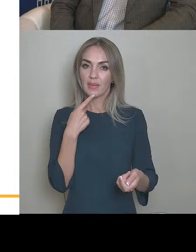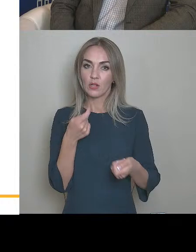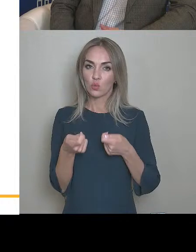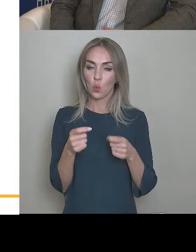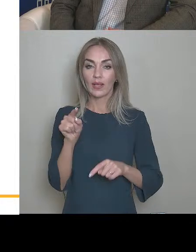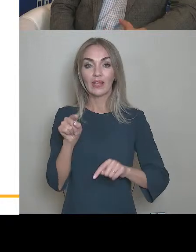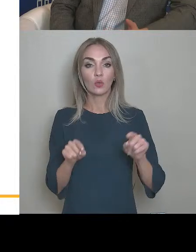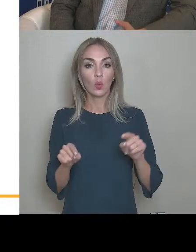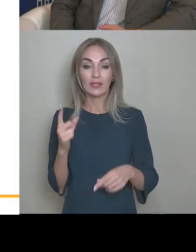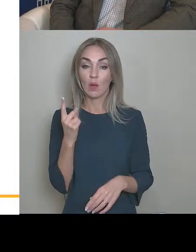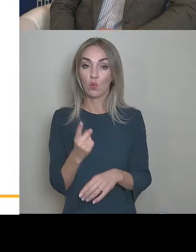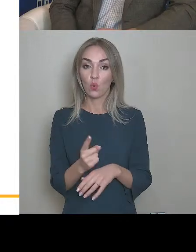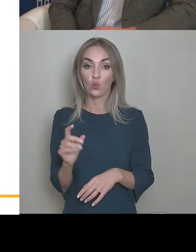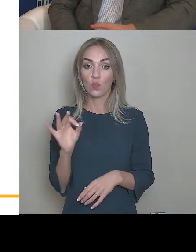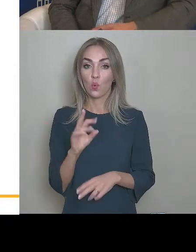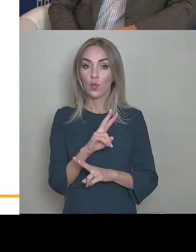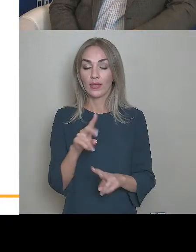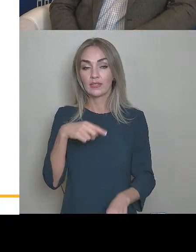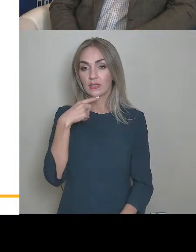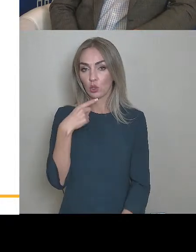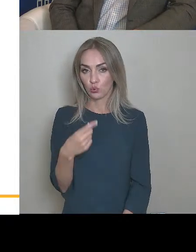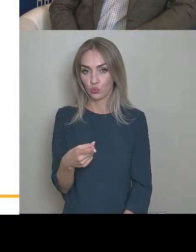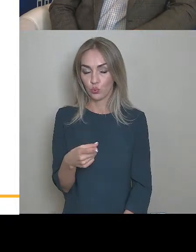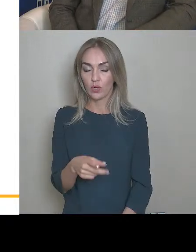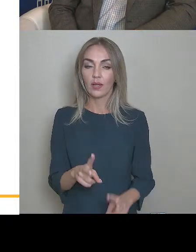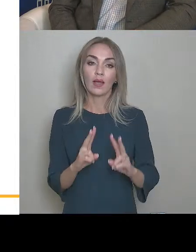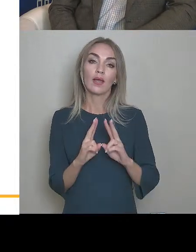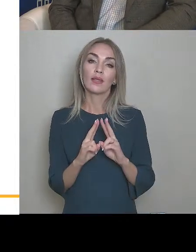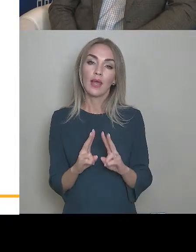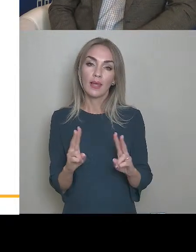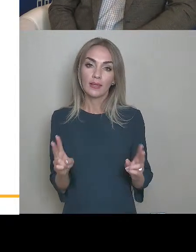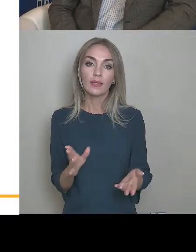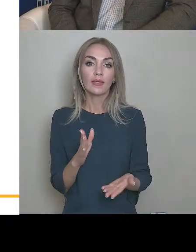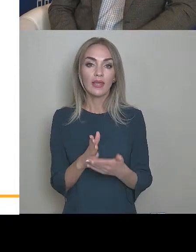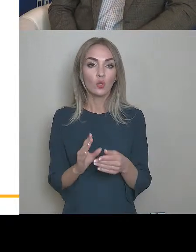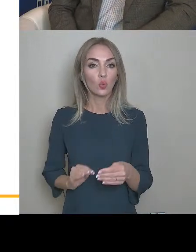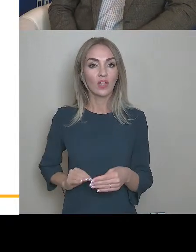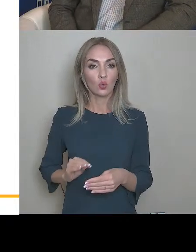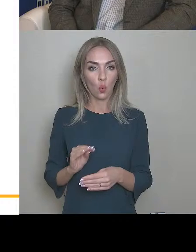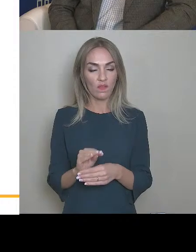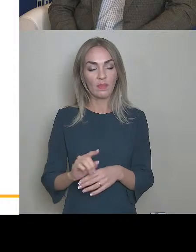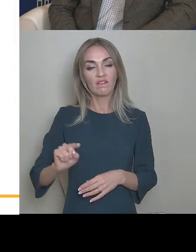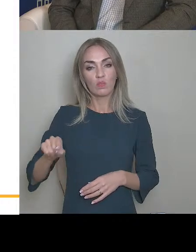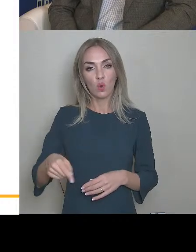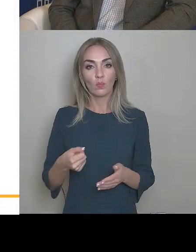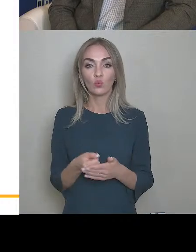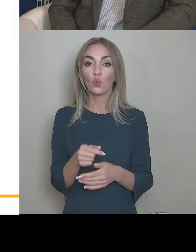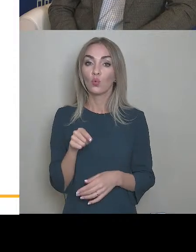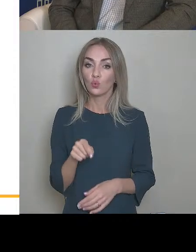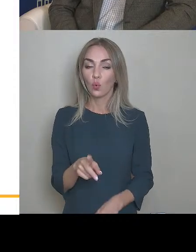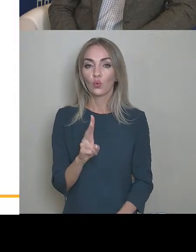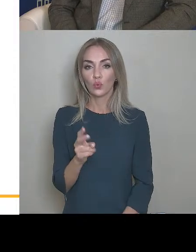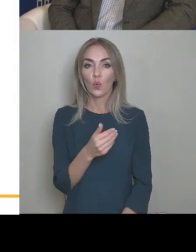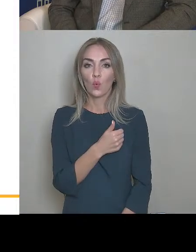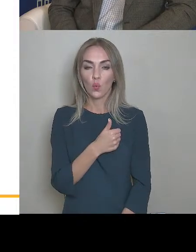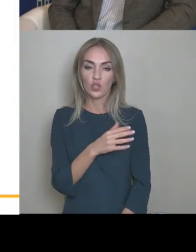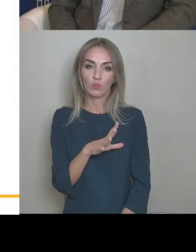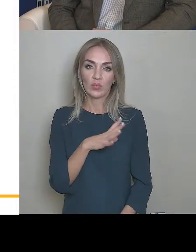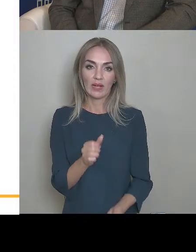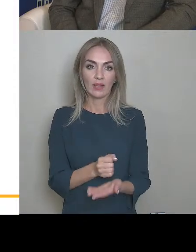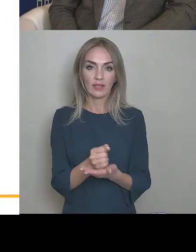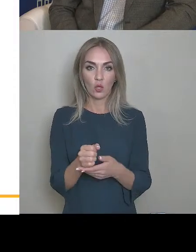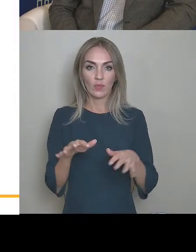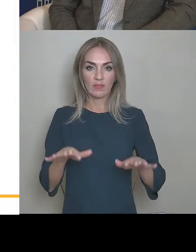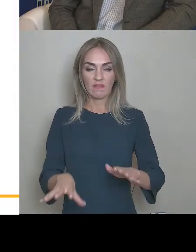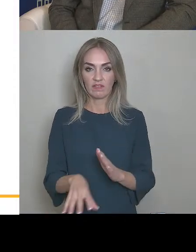set of indirect restrictions, safeguards, or even direct prohibitions. I'm going to outline them later, that are additional